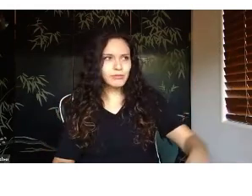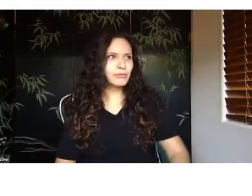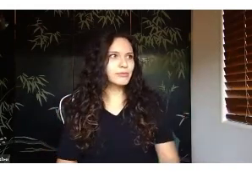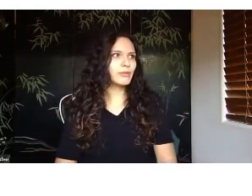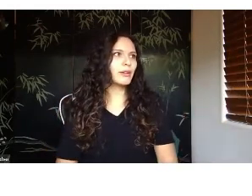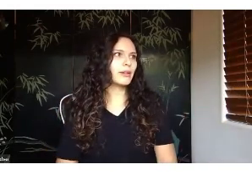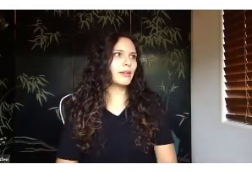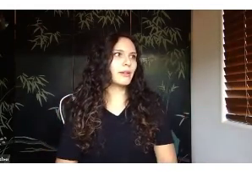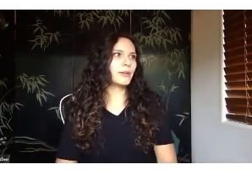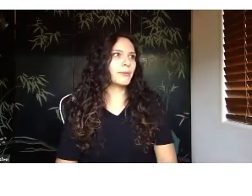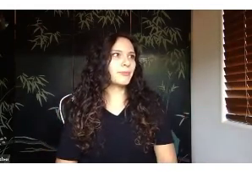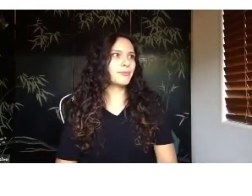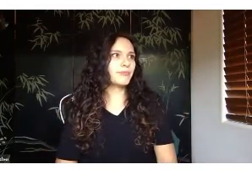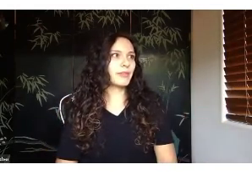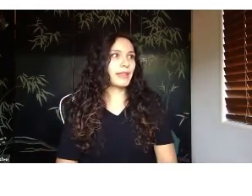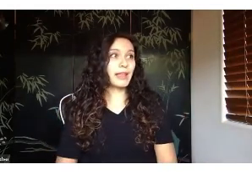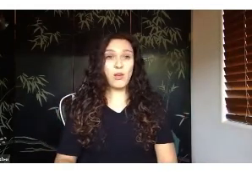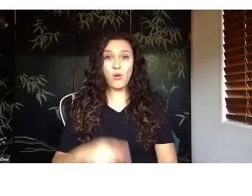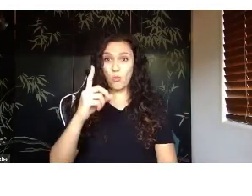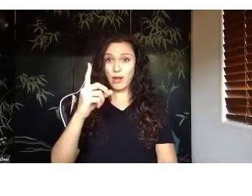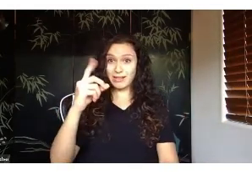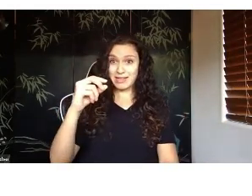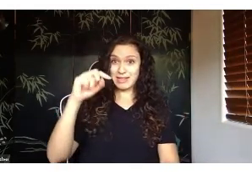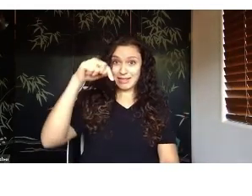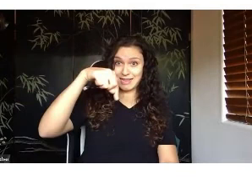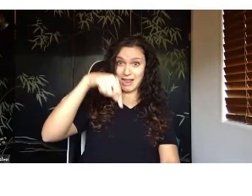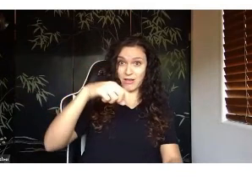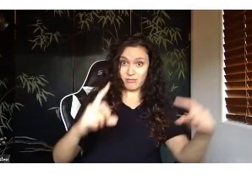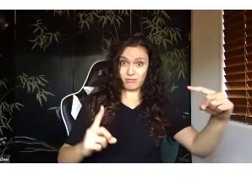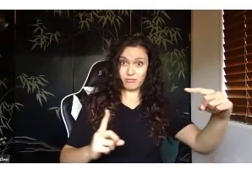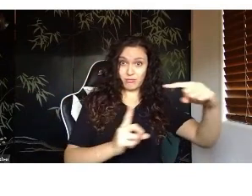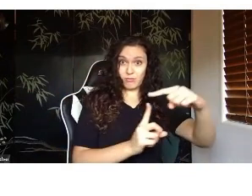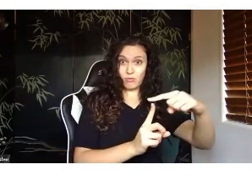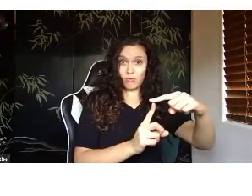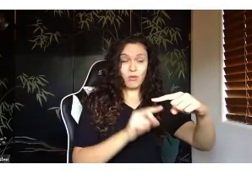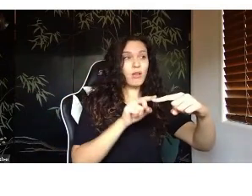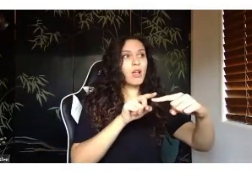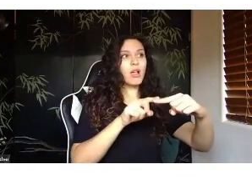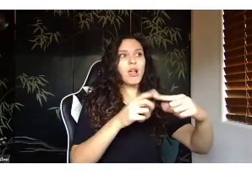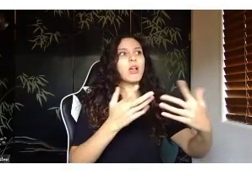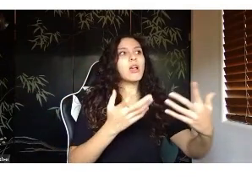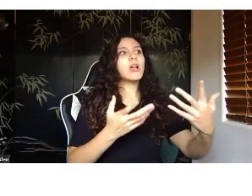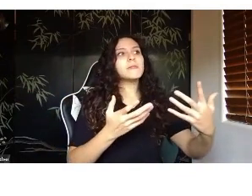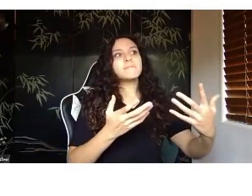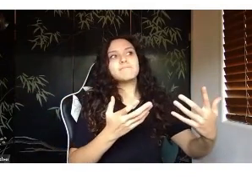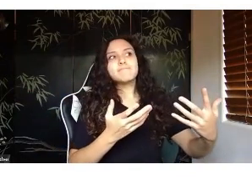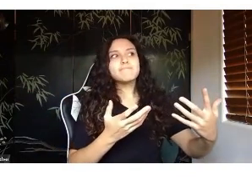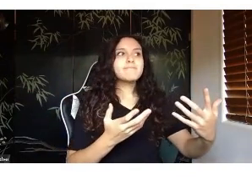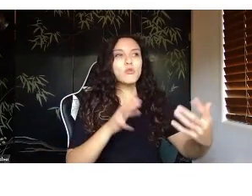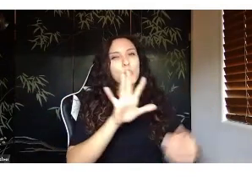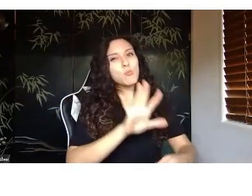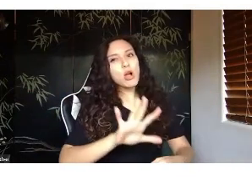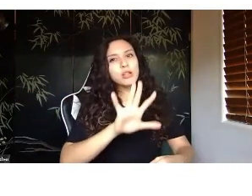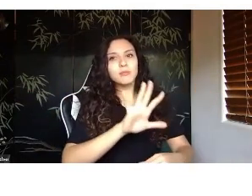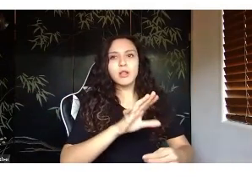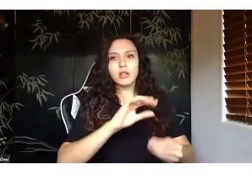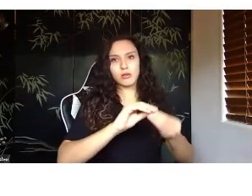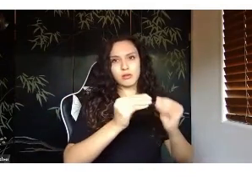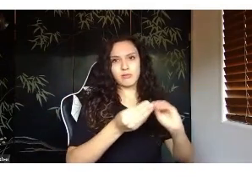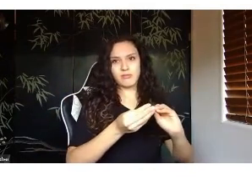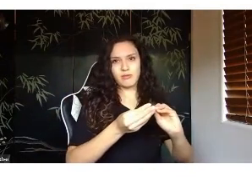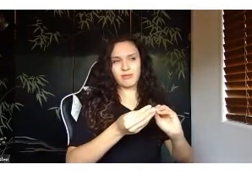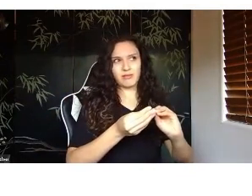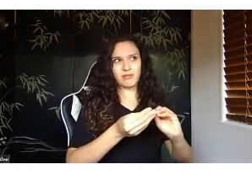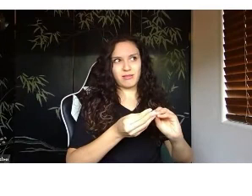one, I have to approximate, but luckily that is an easy approximation. All right, but sometimes it may not be